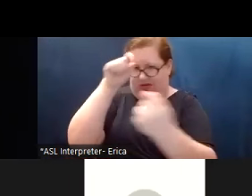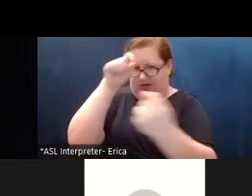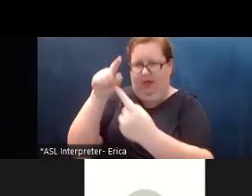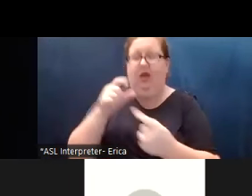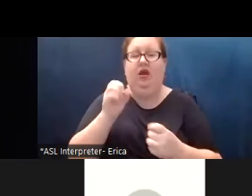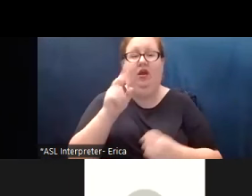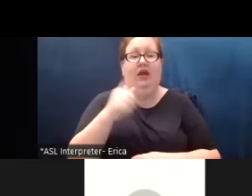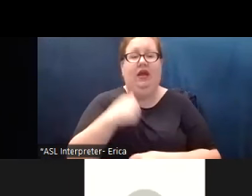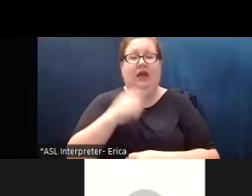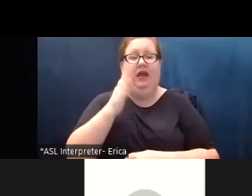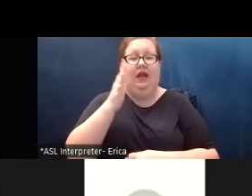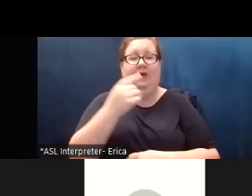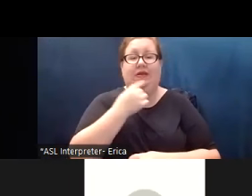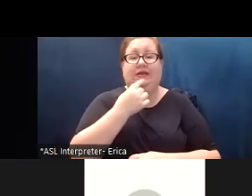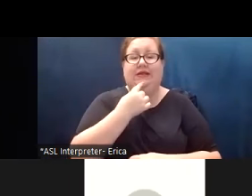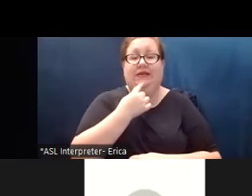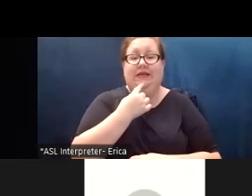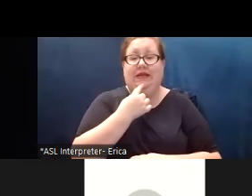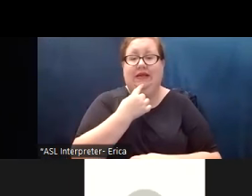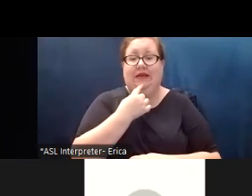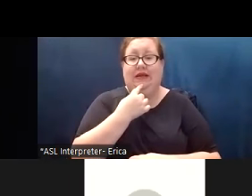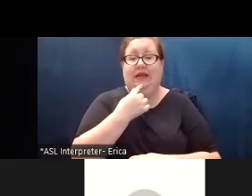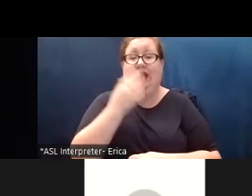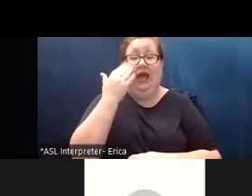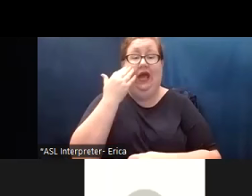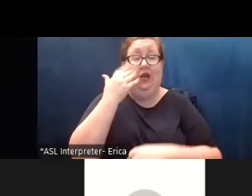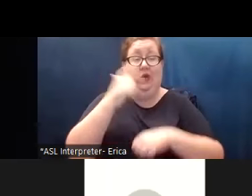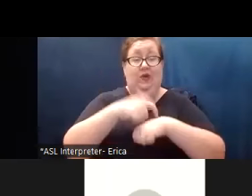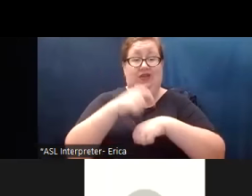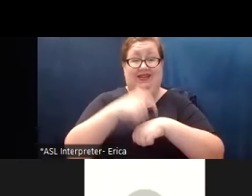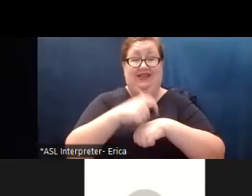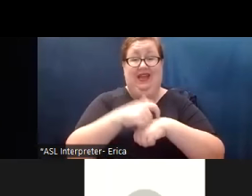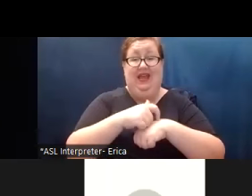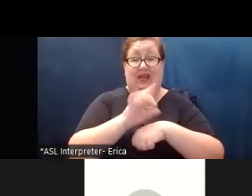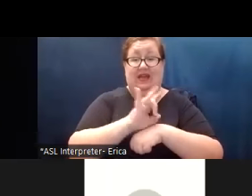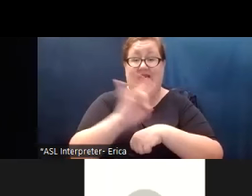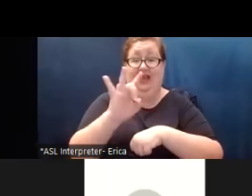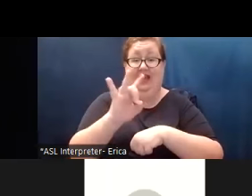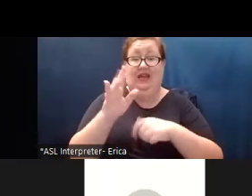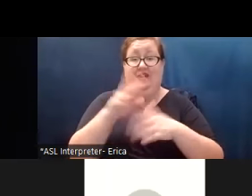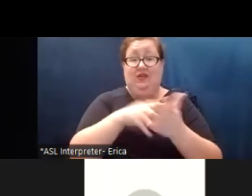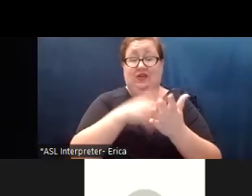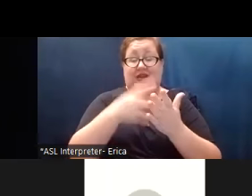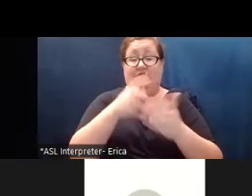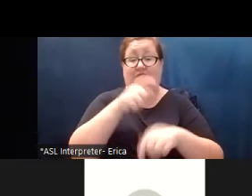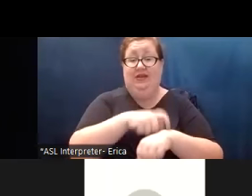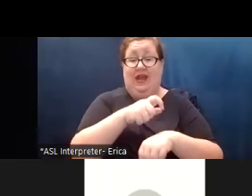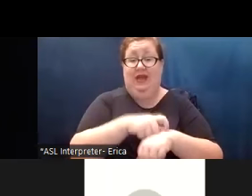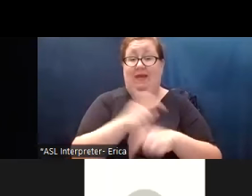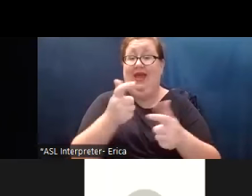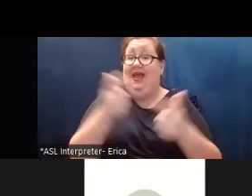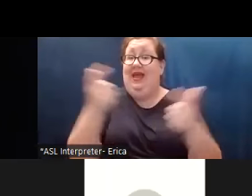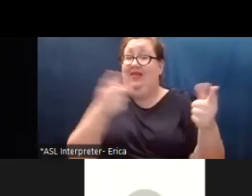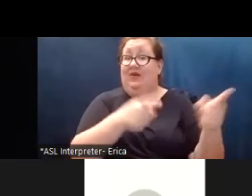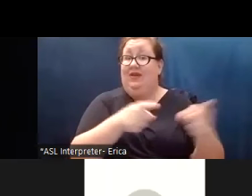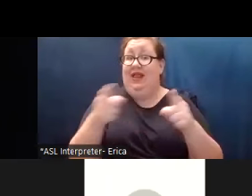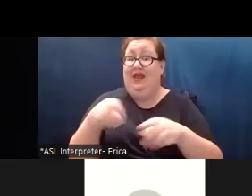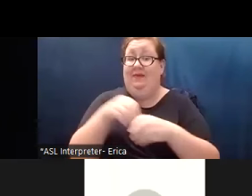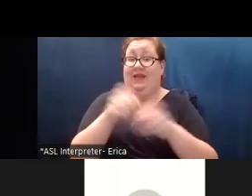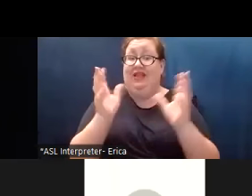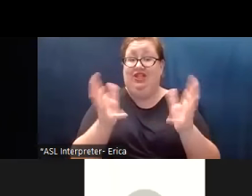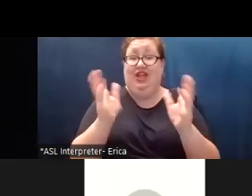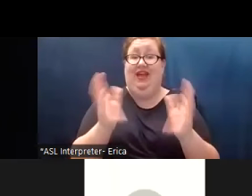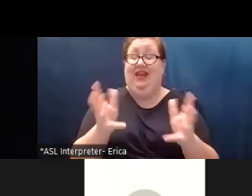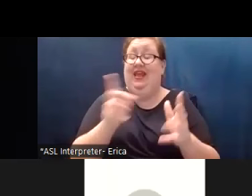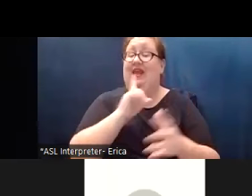was gonna suggest, Mary, since I know that we're at, the top of the hour in our scheduled time, there was a lot happening in the chat, and it would